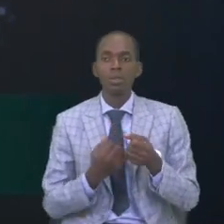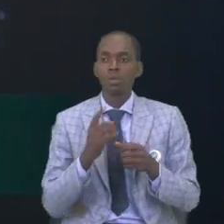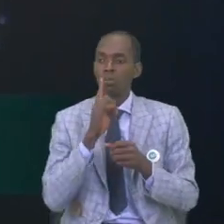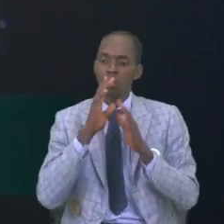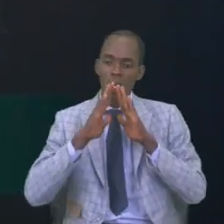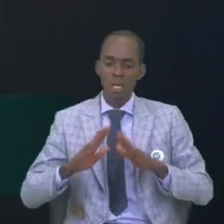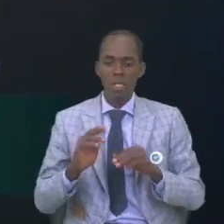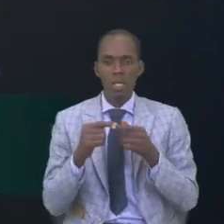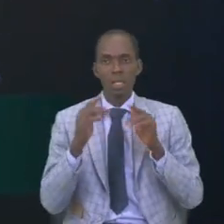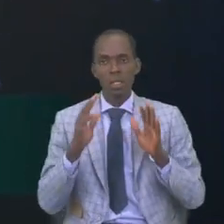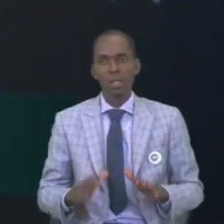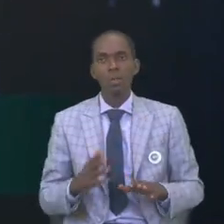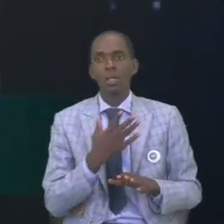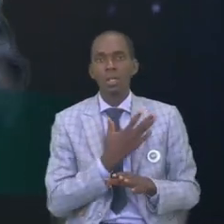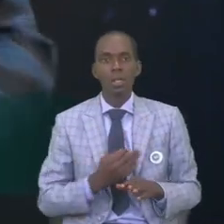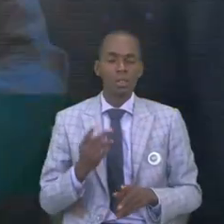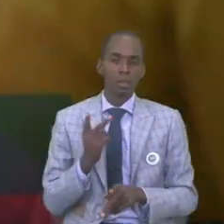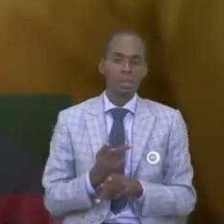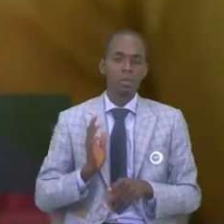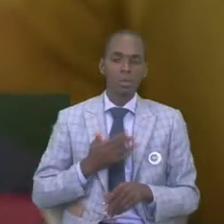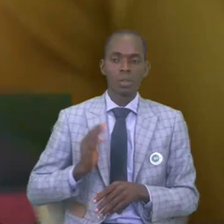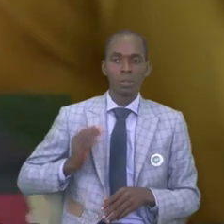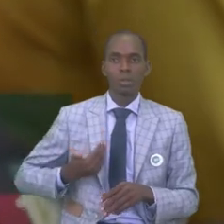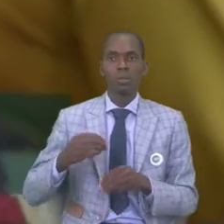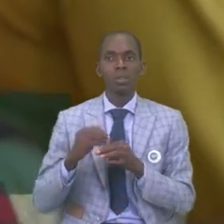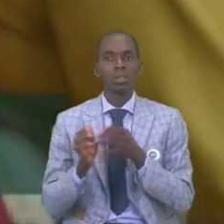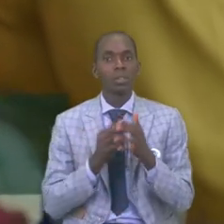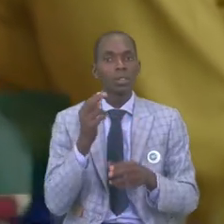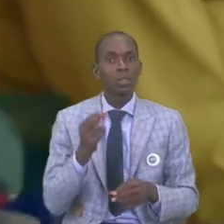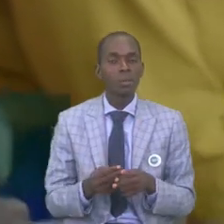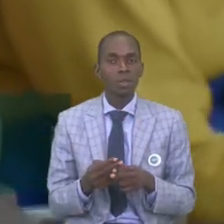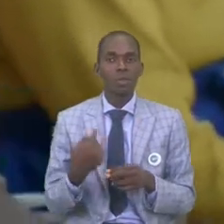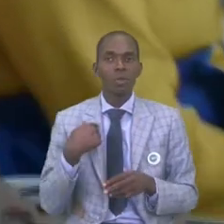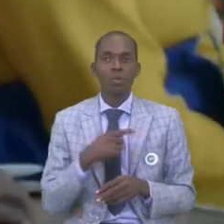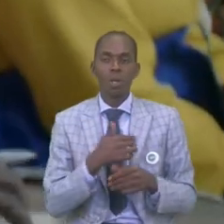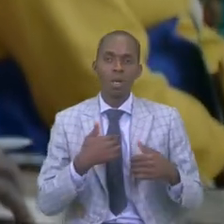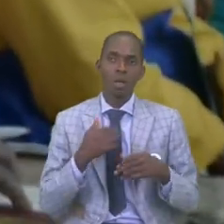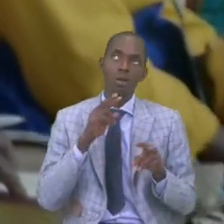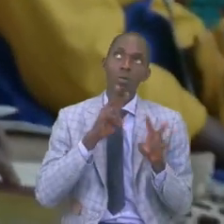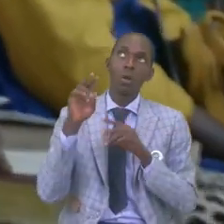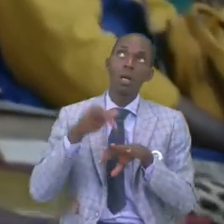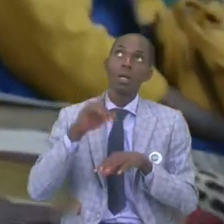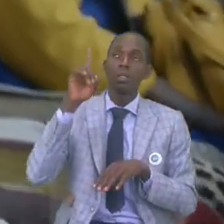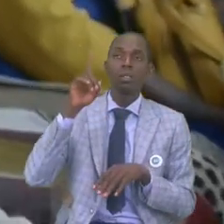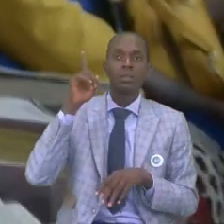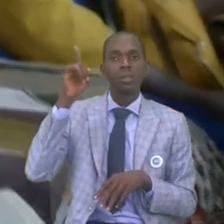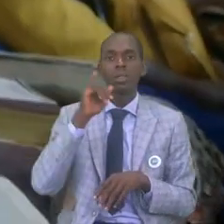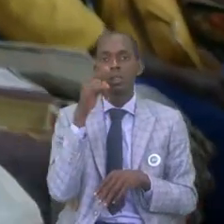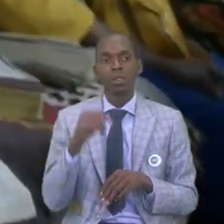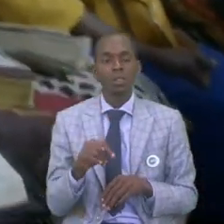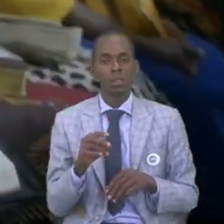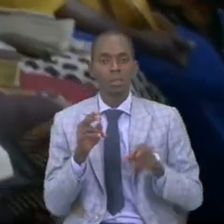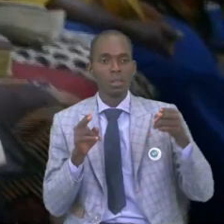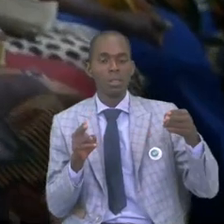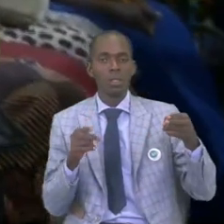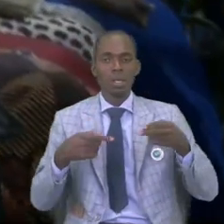the accuser of your soul in Jesus' name. We've looked at him. Christ is the heart of the body. Christ is the